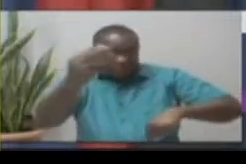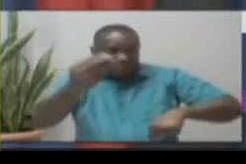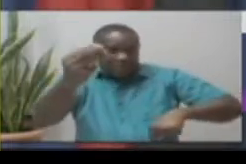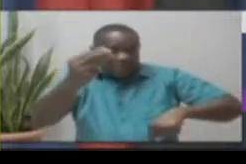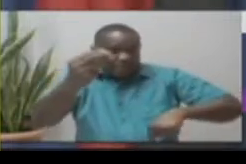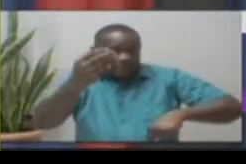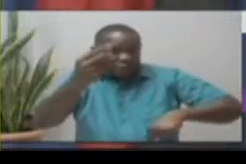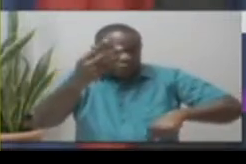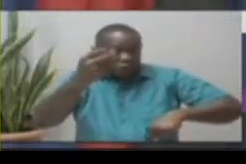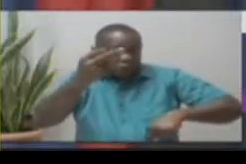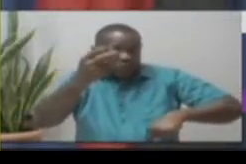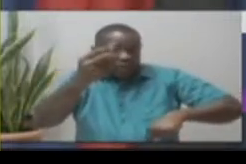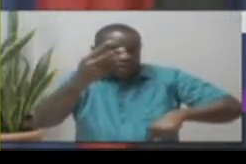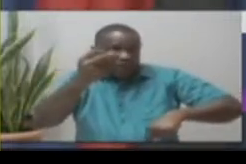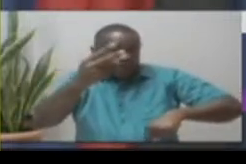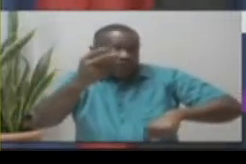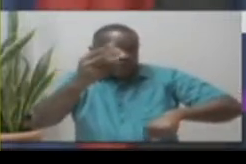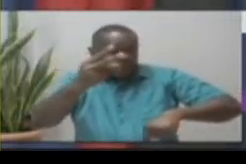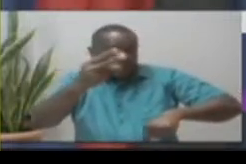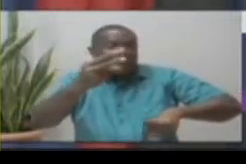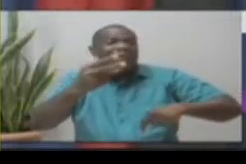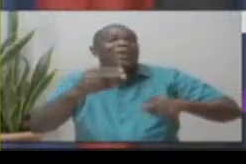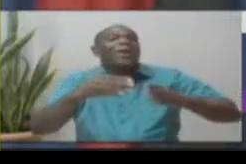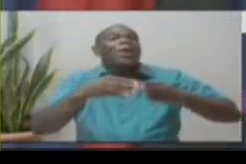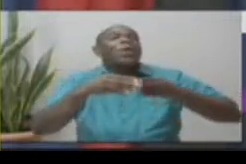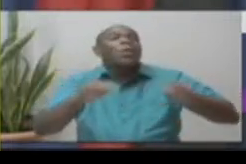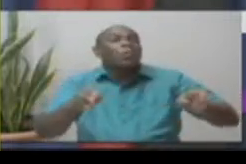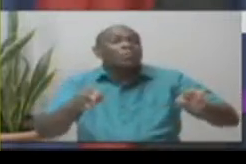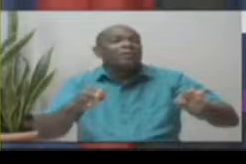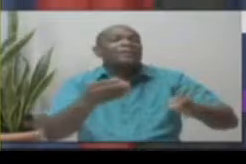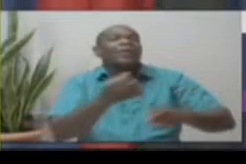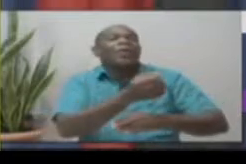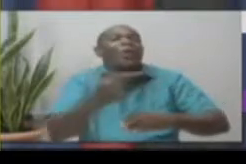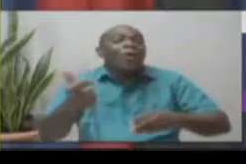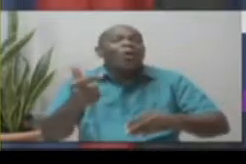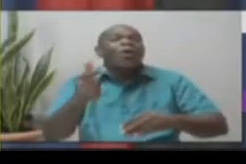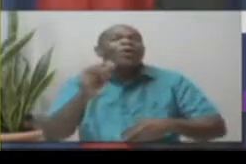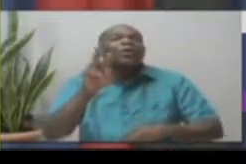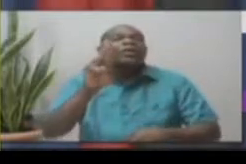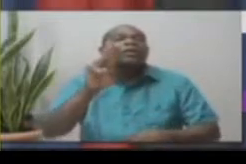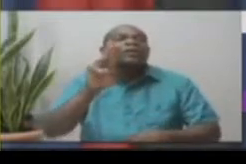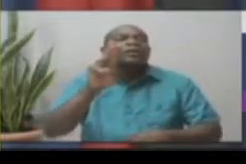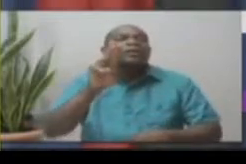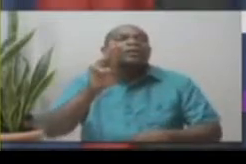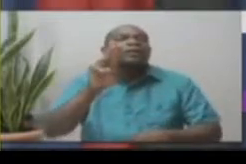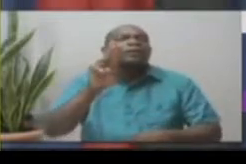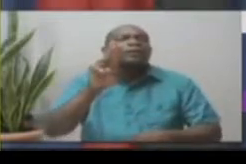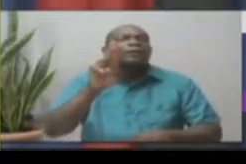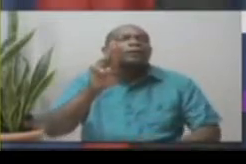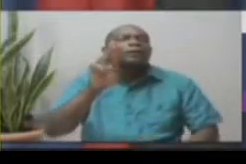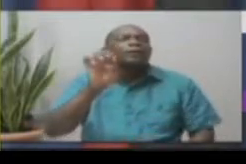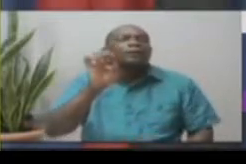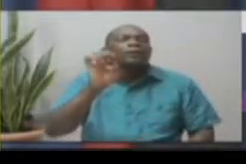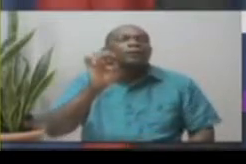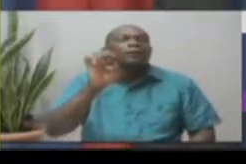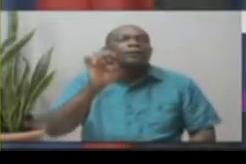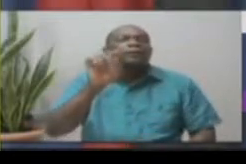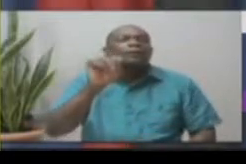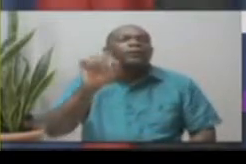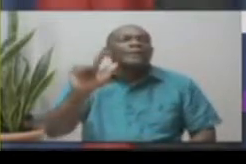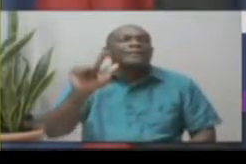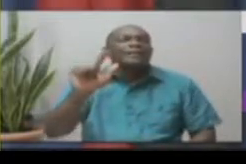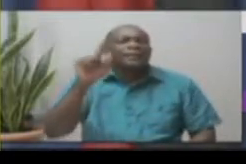12th, the reopening of retail establishments for car dealerships. So motor vehicle sales will